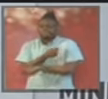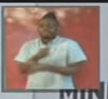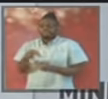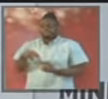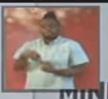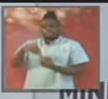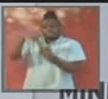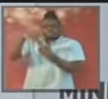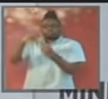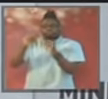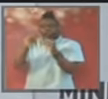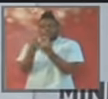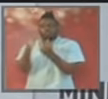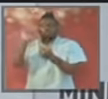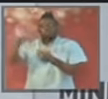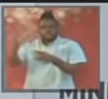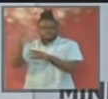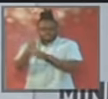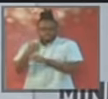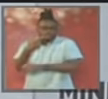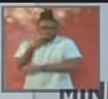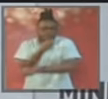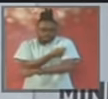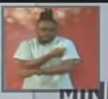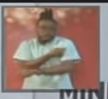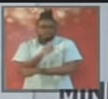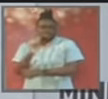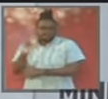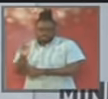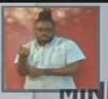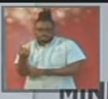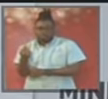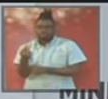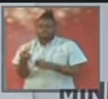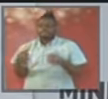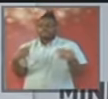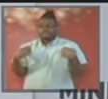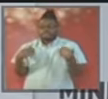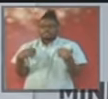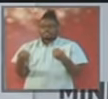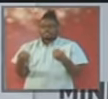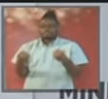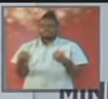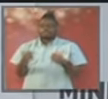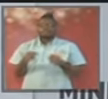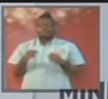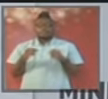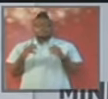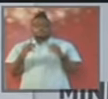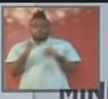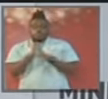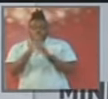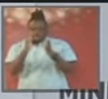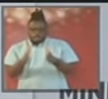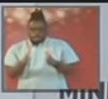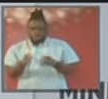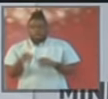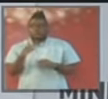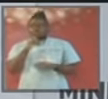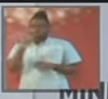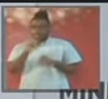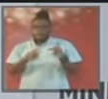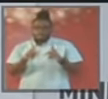vaccines, which are those persons who are more at risk, those health workers who are more at risk, the elderly, and those with underlying